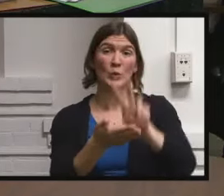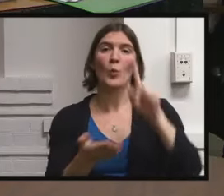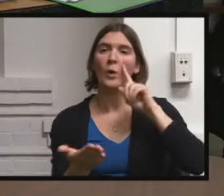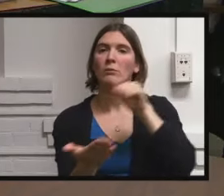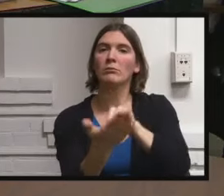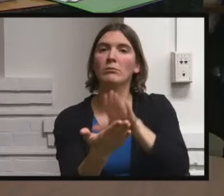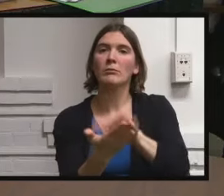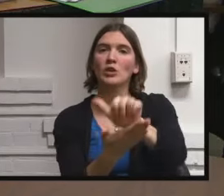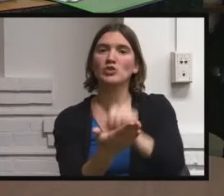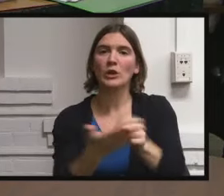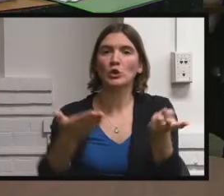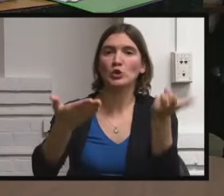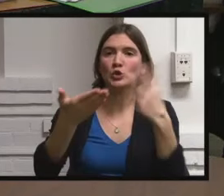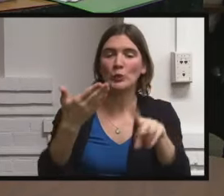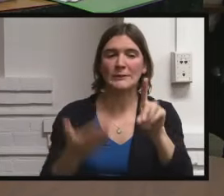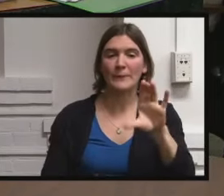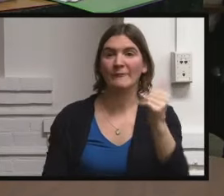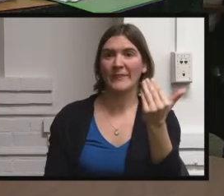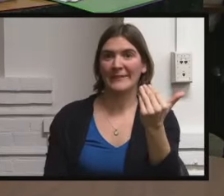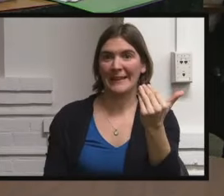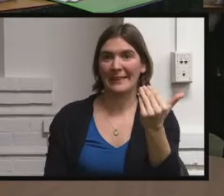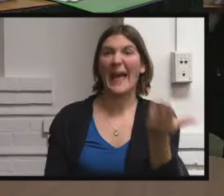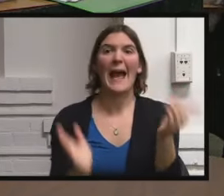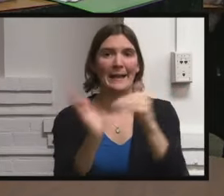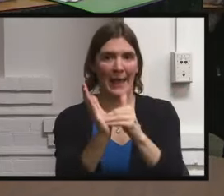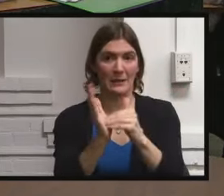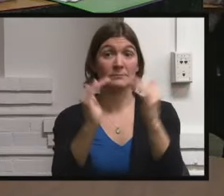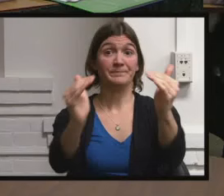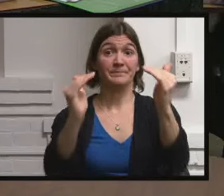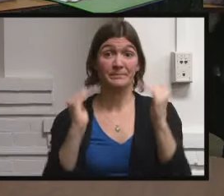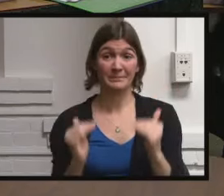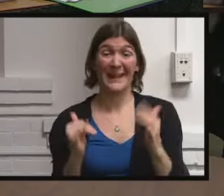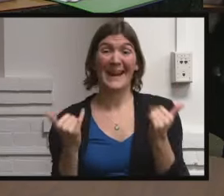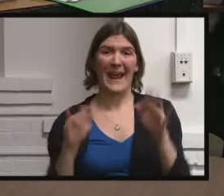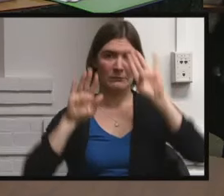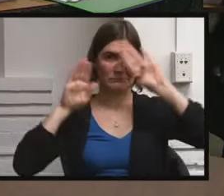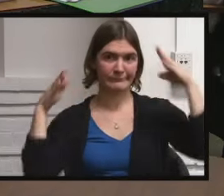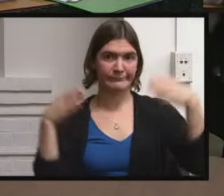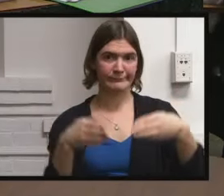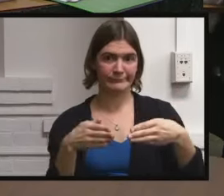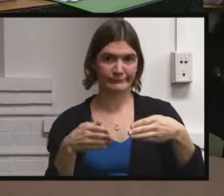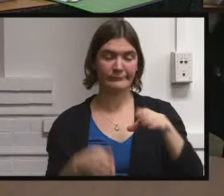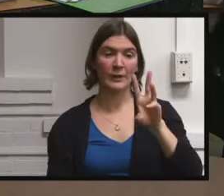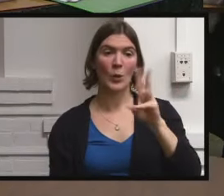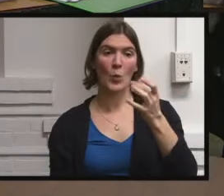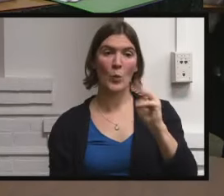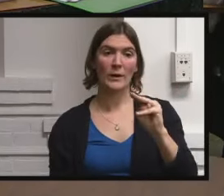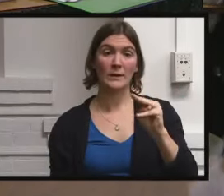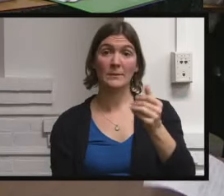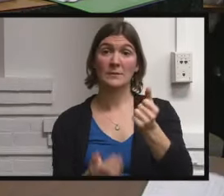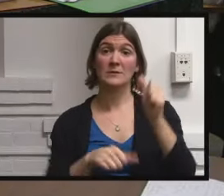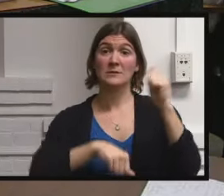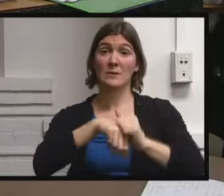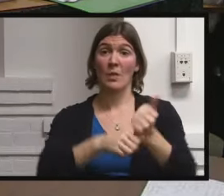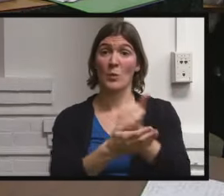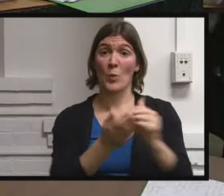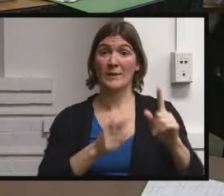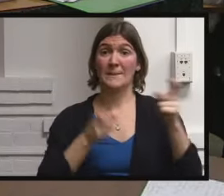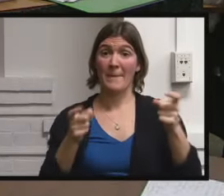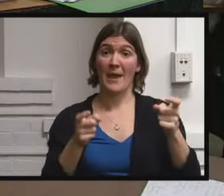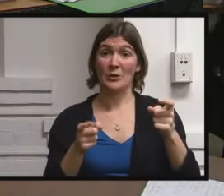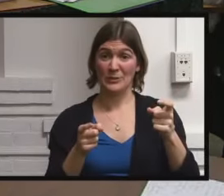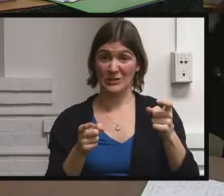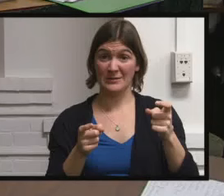on the agenda in 2 weeks. So now transitioning over to issues relating to the Wyndham Solid Waste Management District. Peter, sure. Go